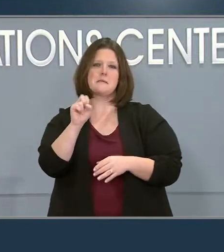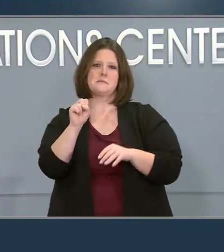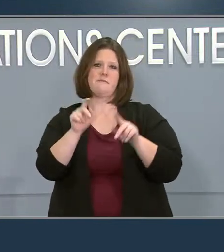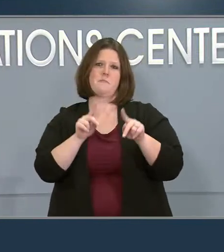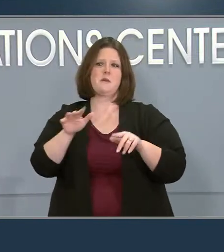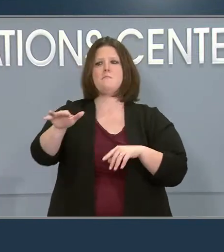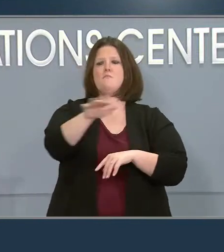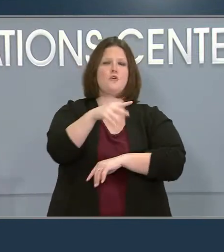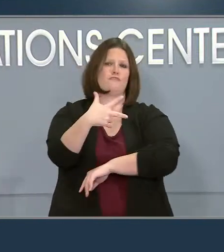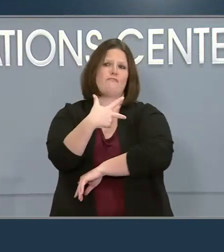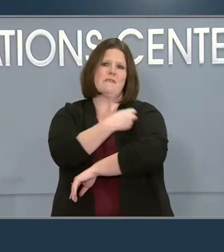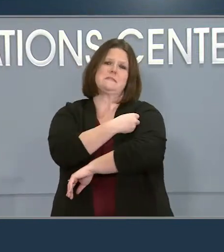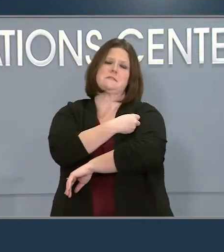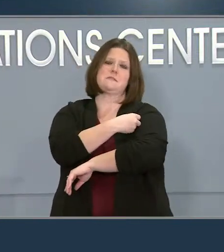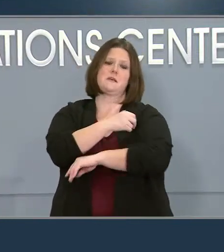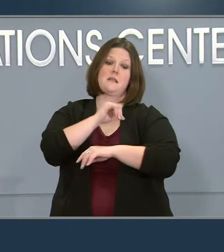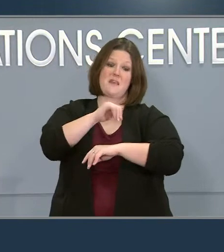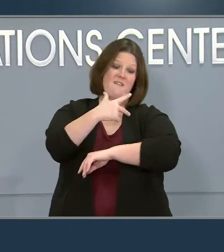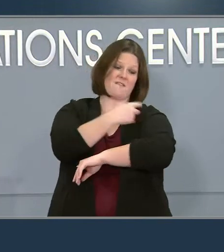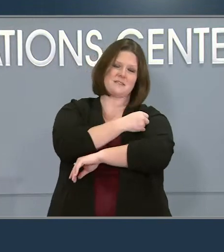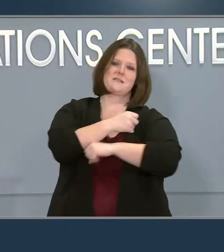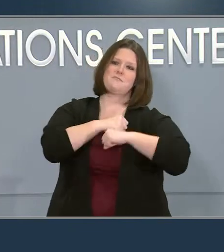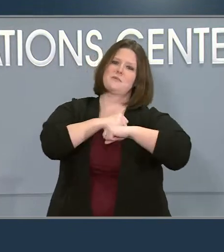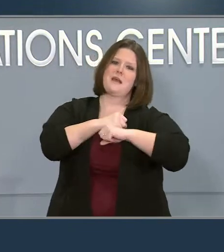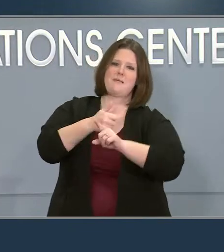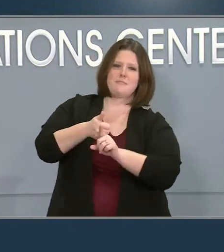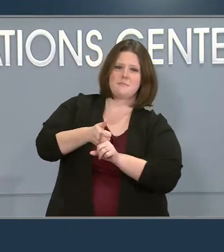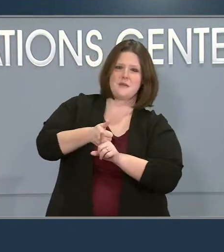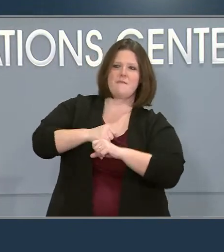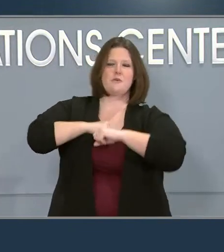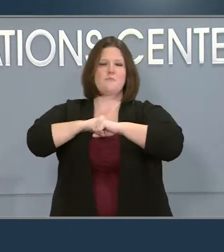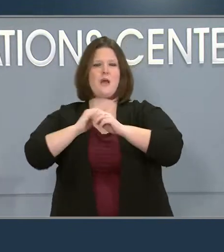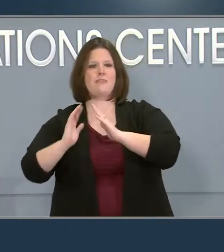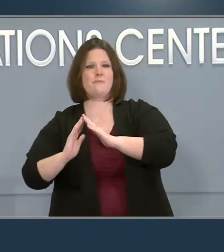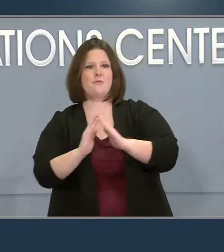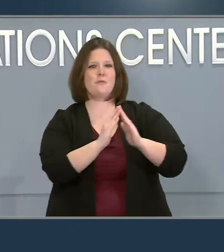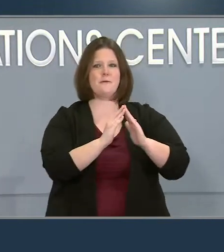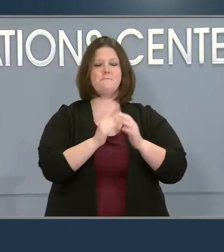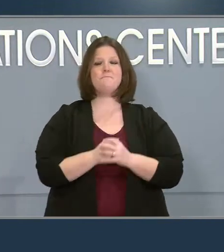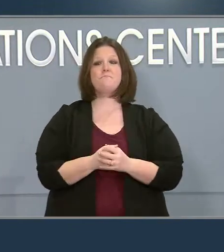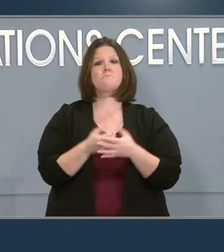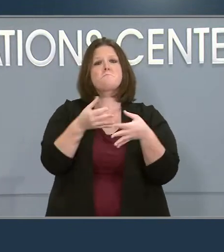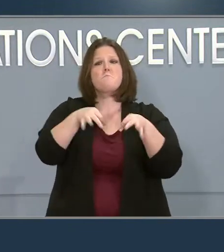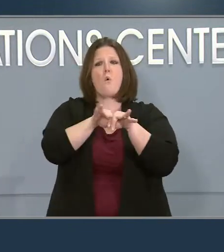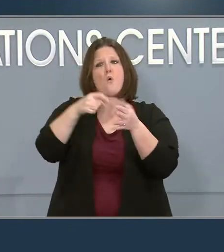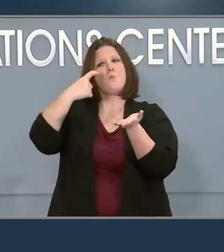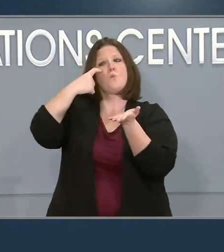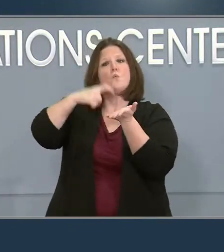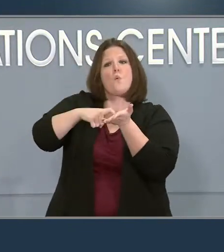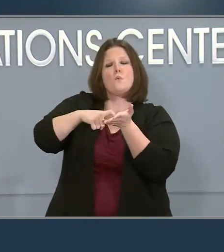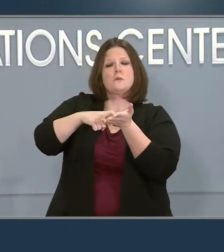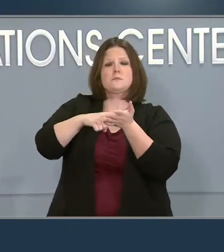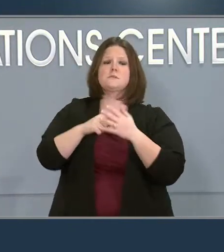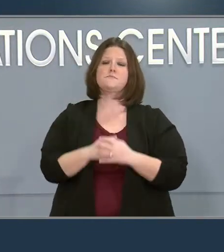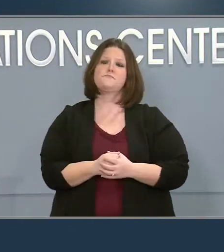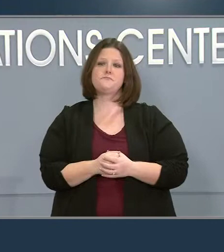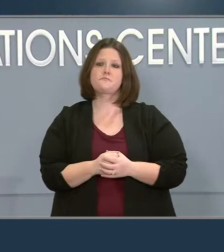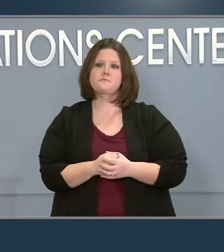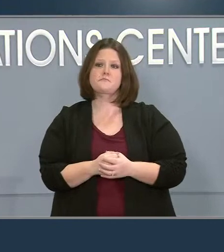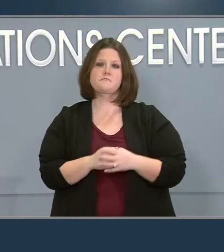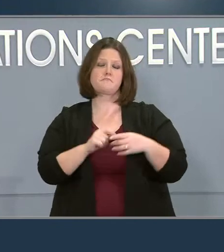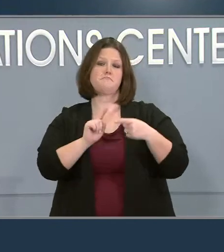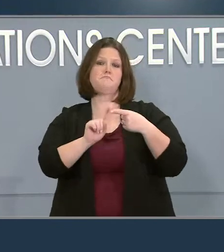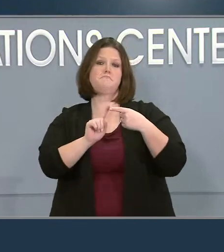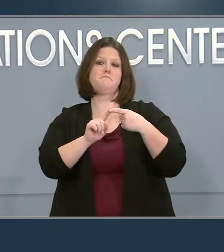their health and that of their community. But two things to note as we look at this graph. First, testing over